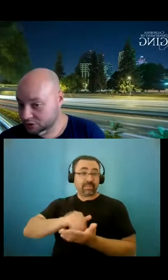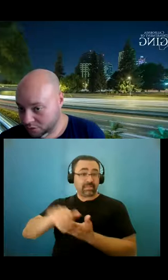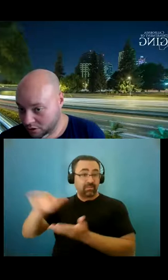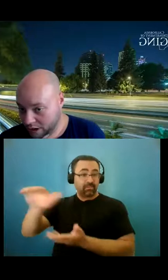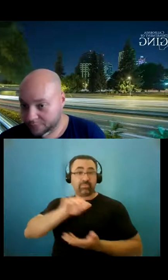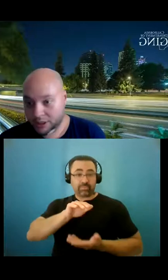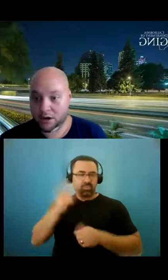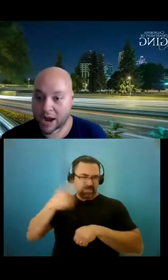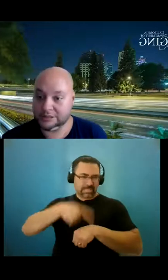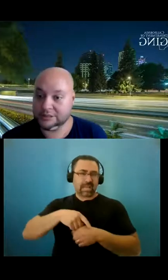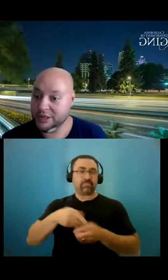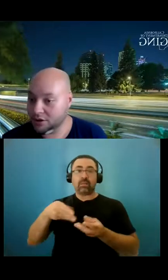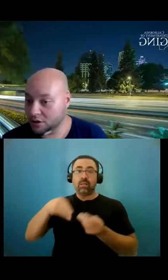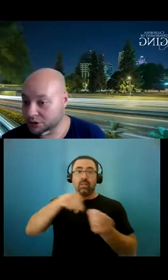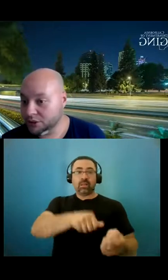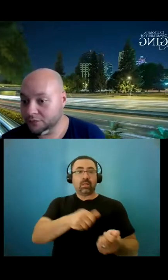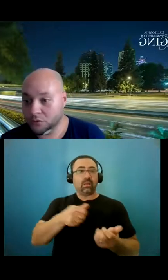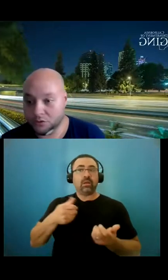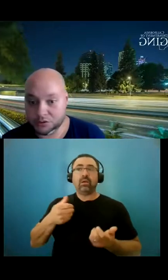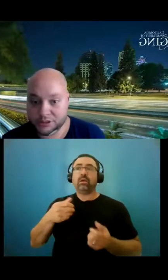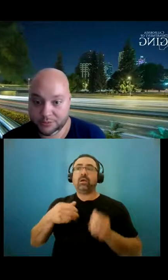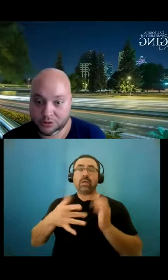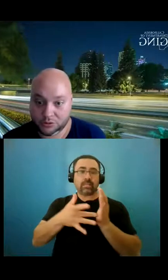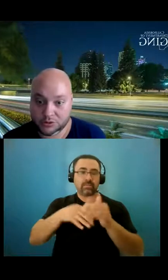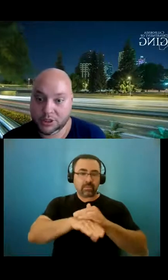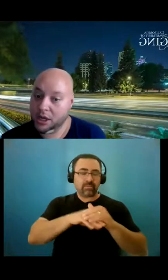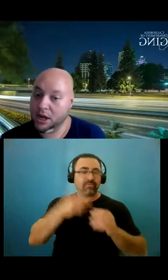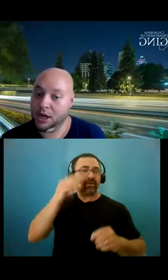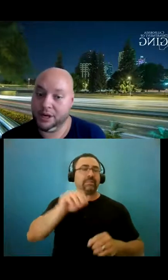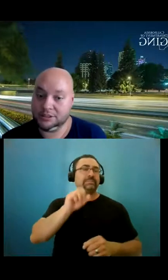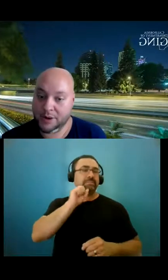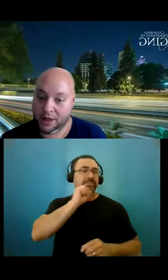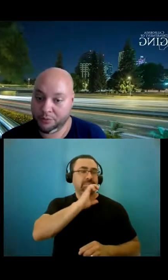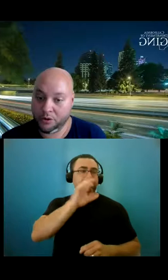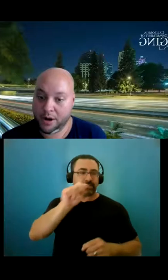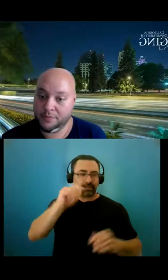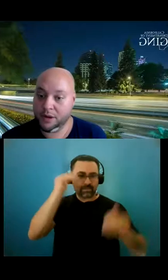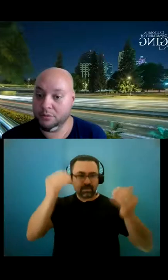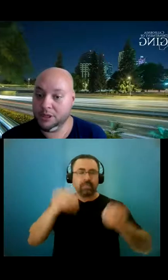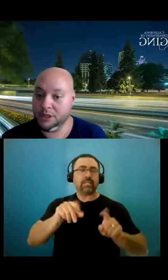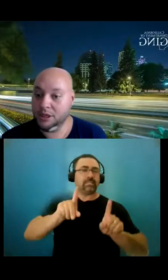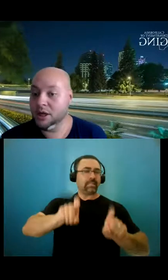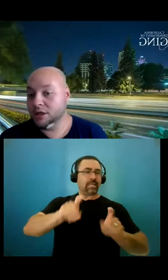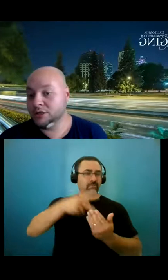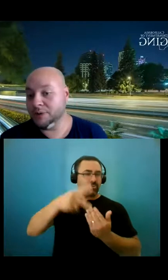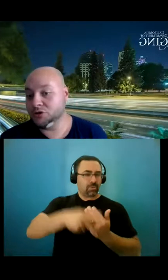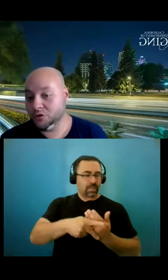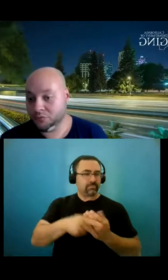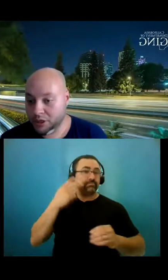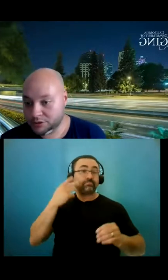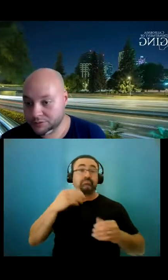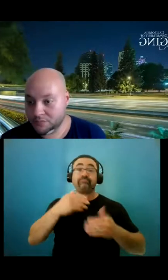fund this new program. Again, our access to technology for older and disabled adults. And it's a pilot program that will be spent